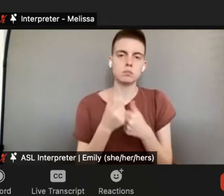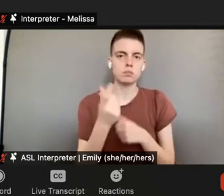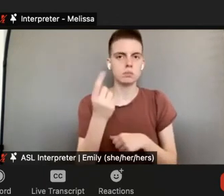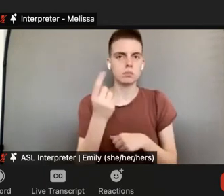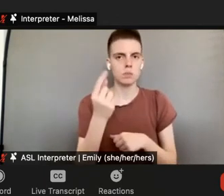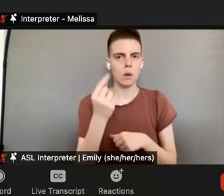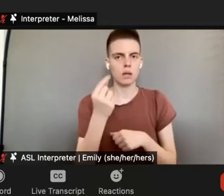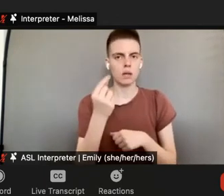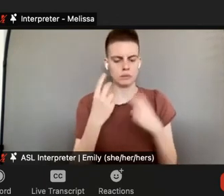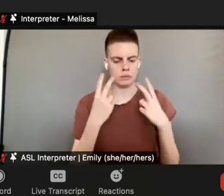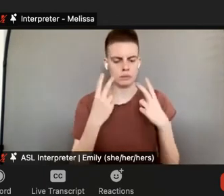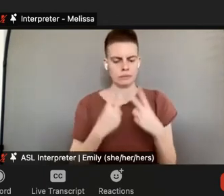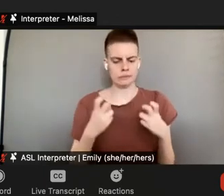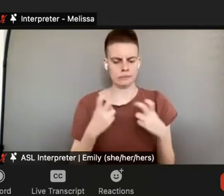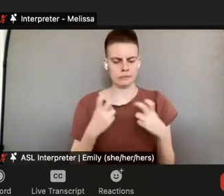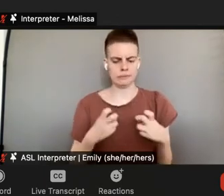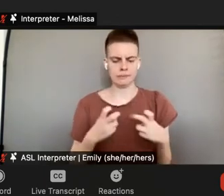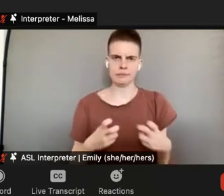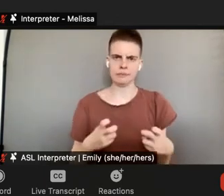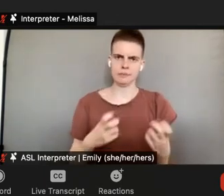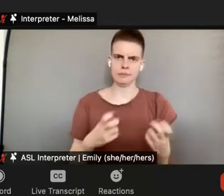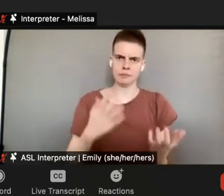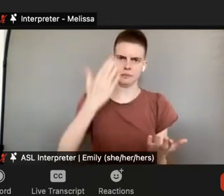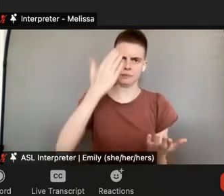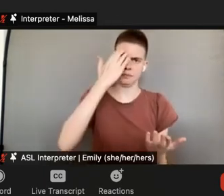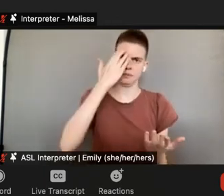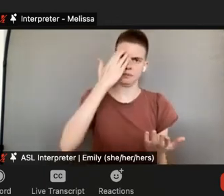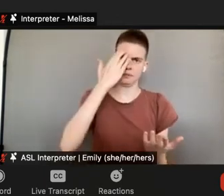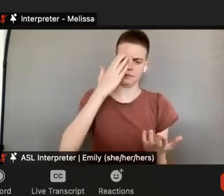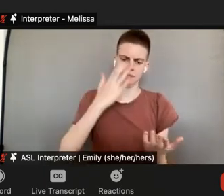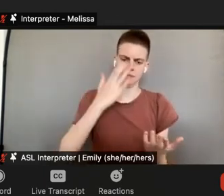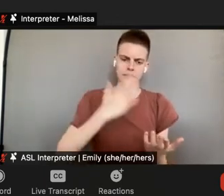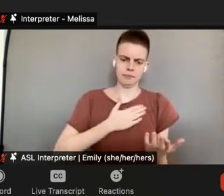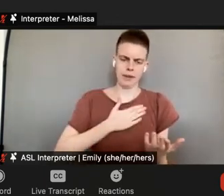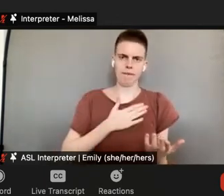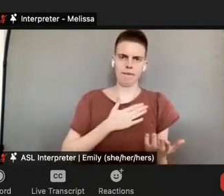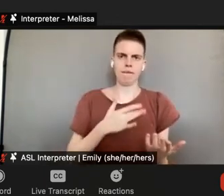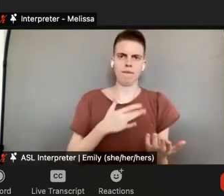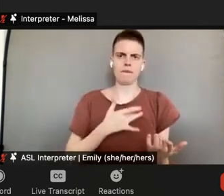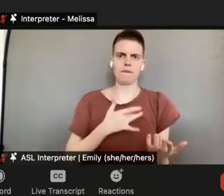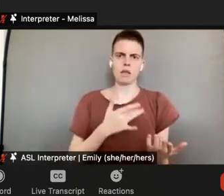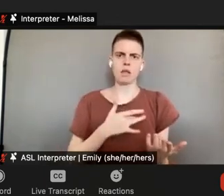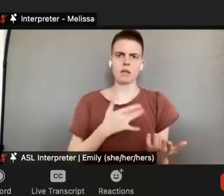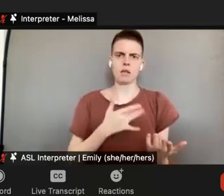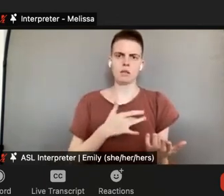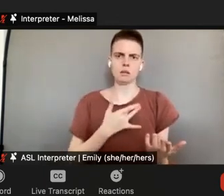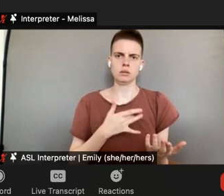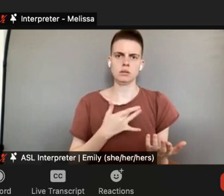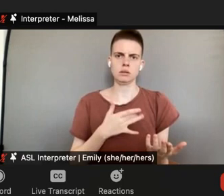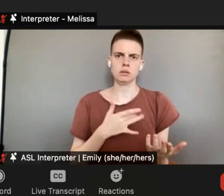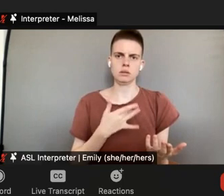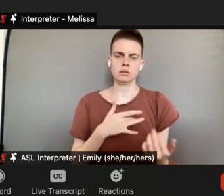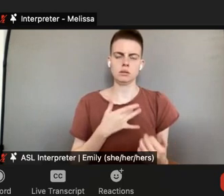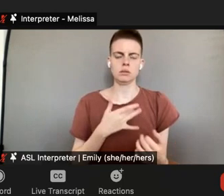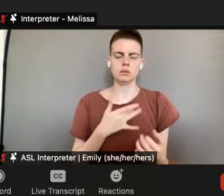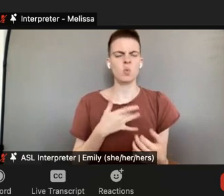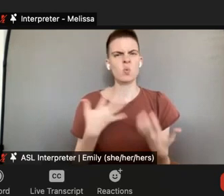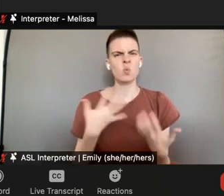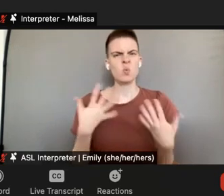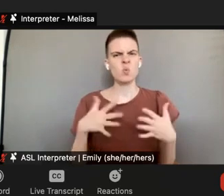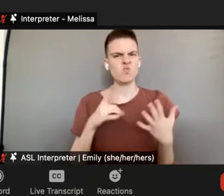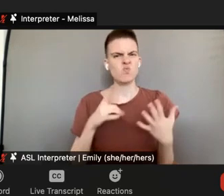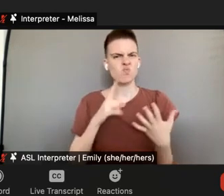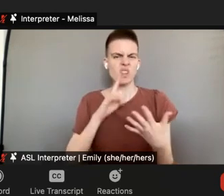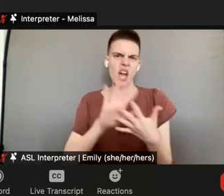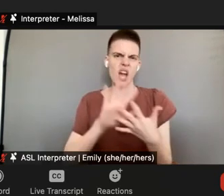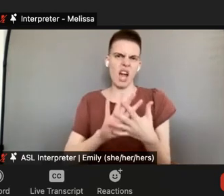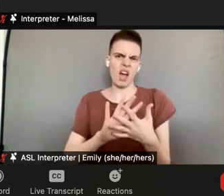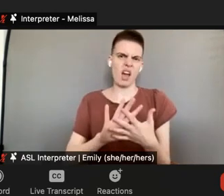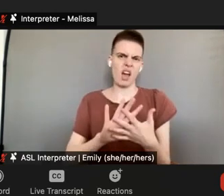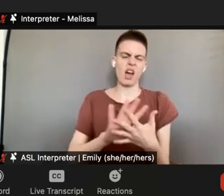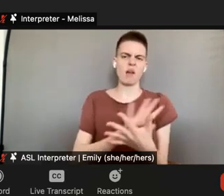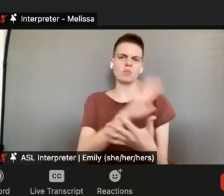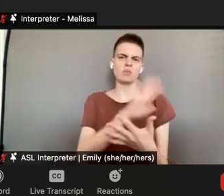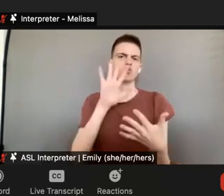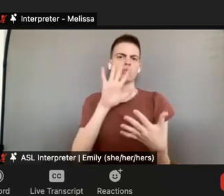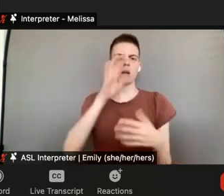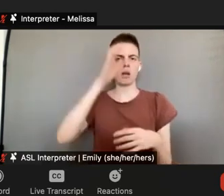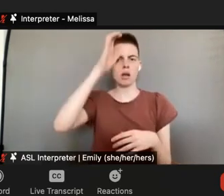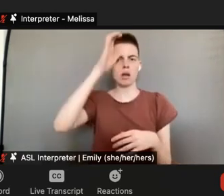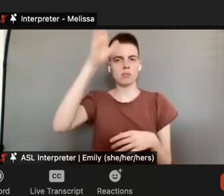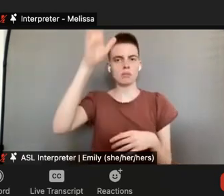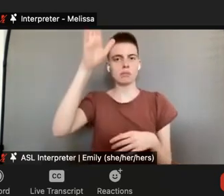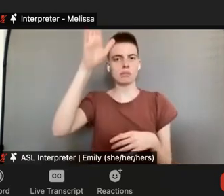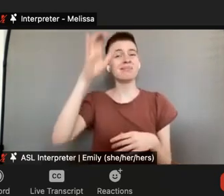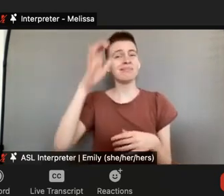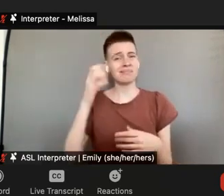Identifying your feelings is, it's such a remote concept, and it's one that links back to language,